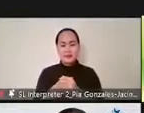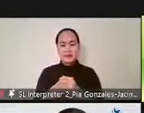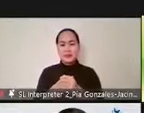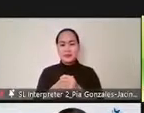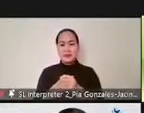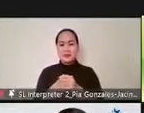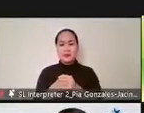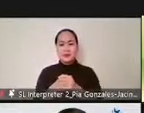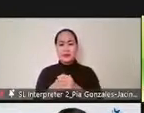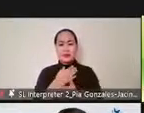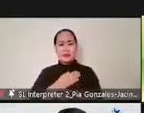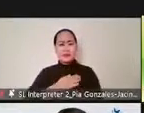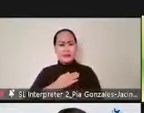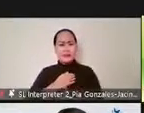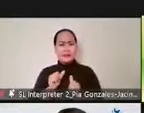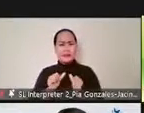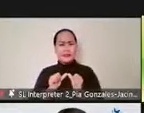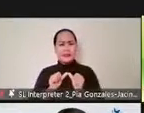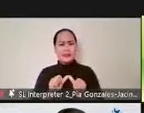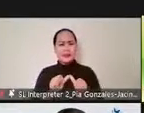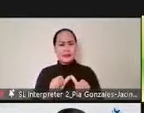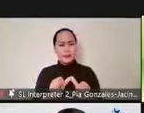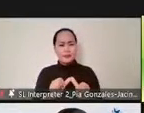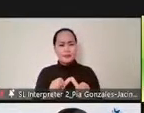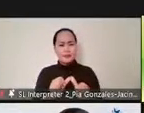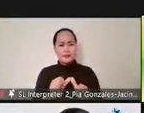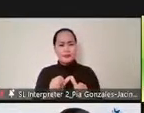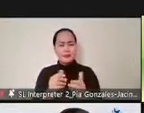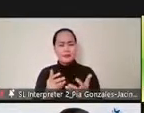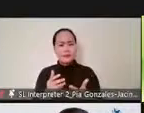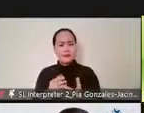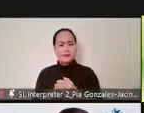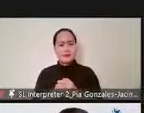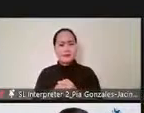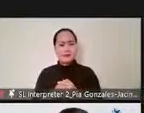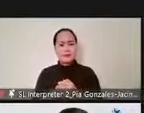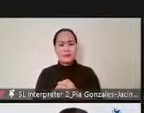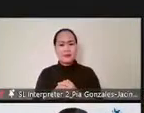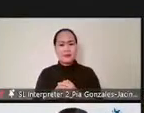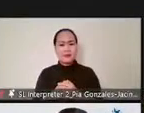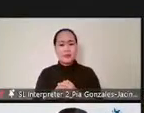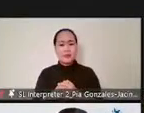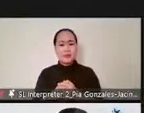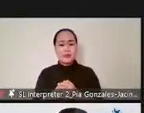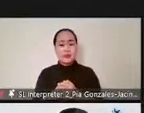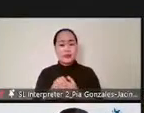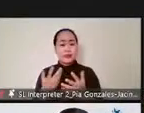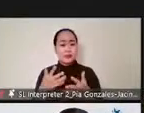Please continue, Ms. Pham. It's already okay, I think.